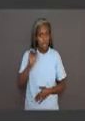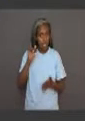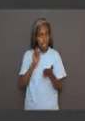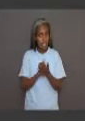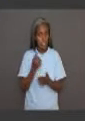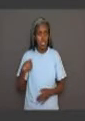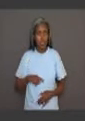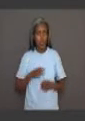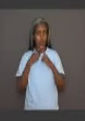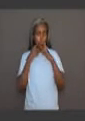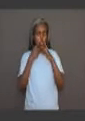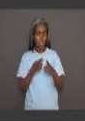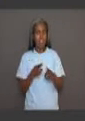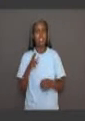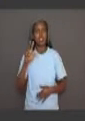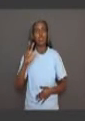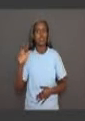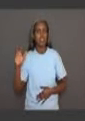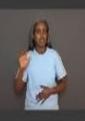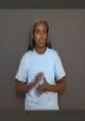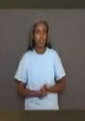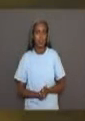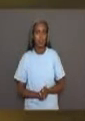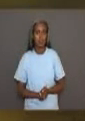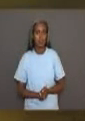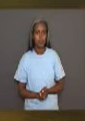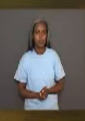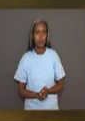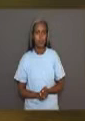our answer is 300.